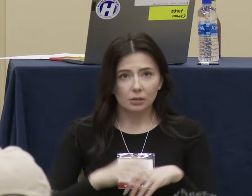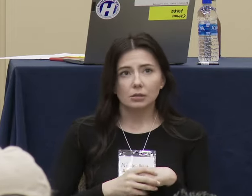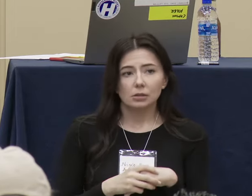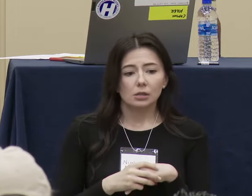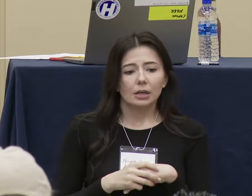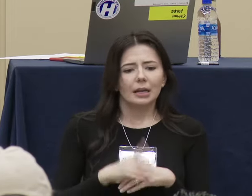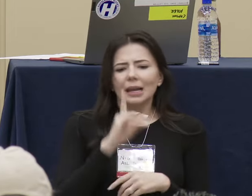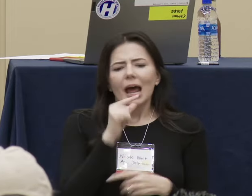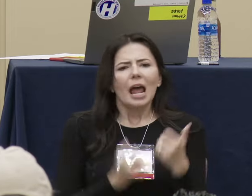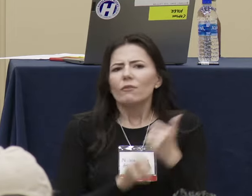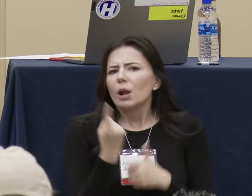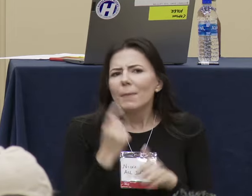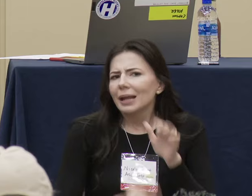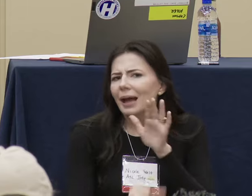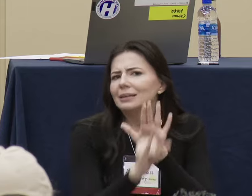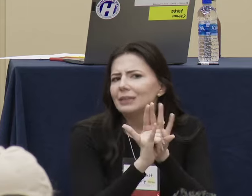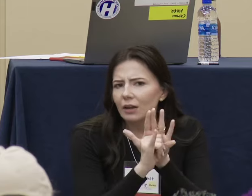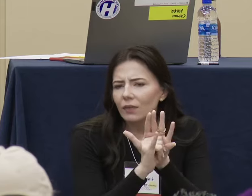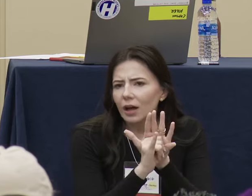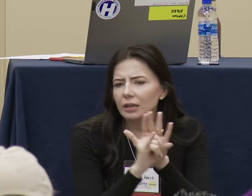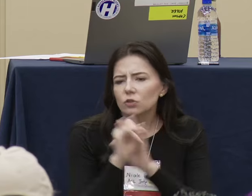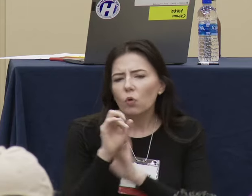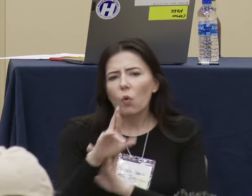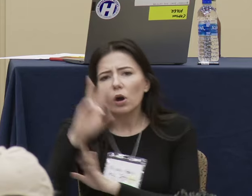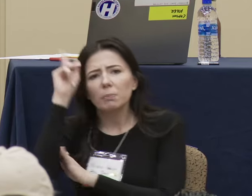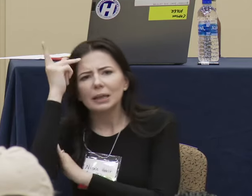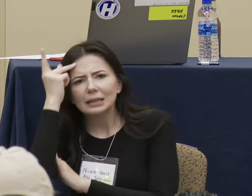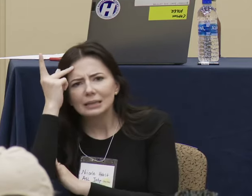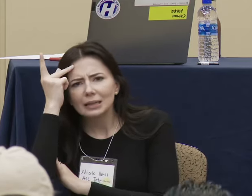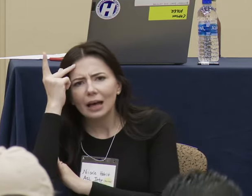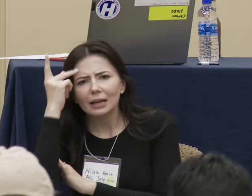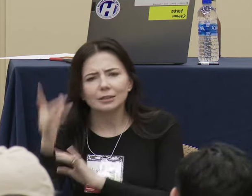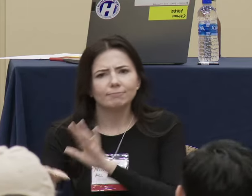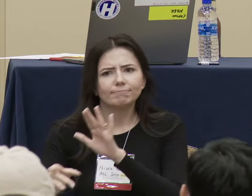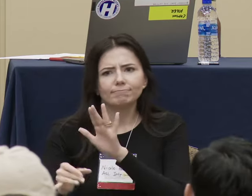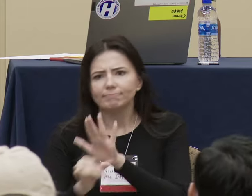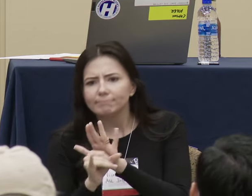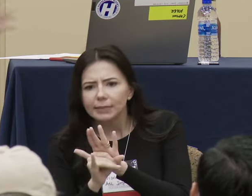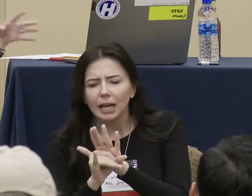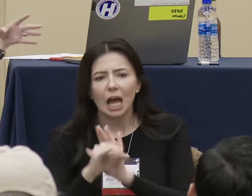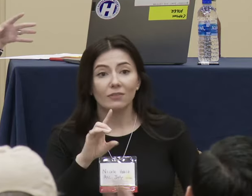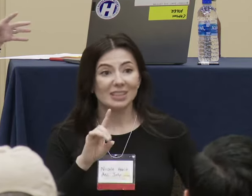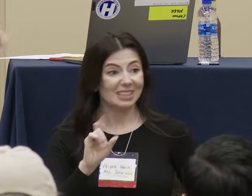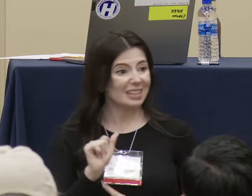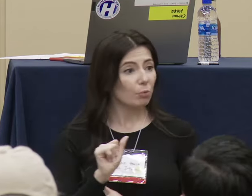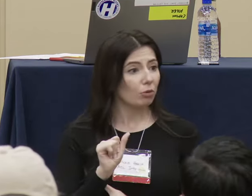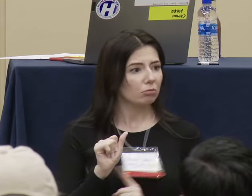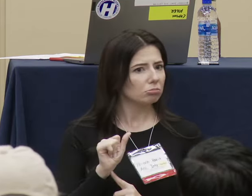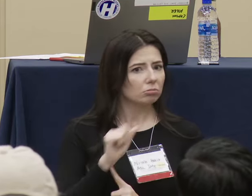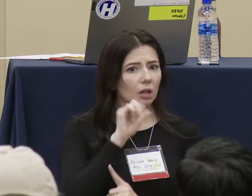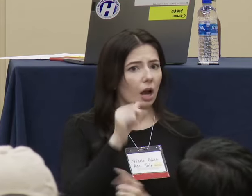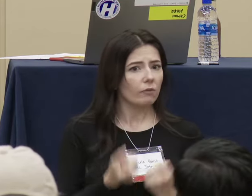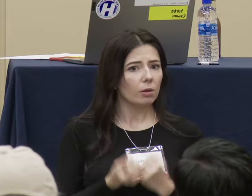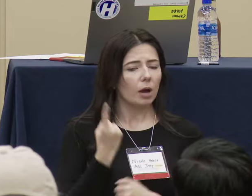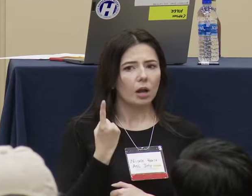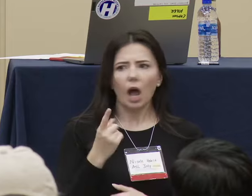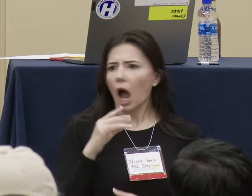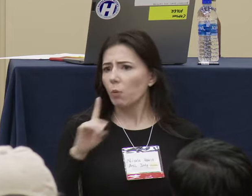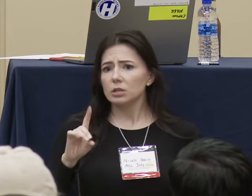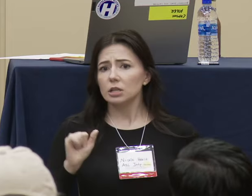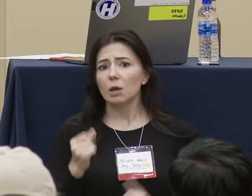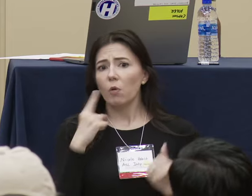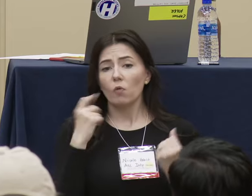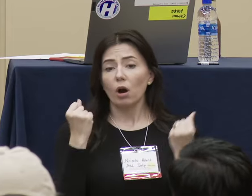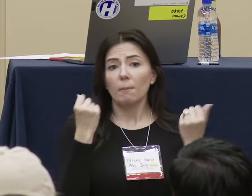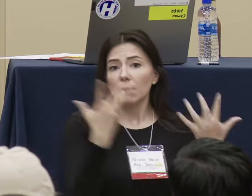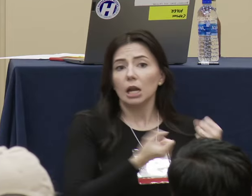not everybody identifies or is politicized as disabled. I mean, I was disabled for a really long time before I was politicized as